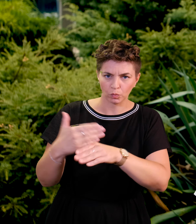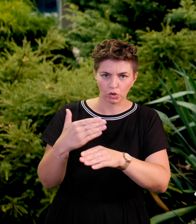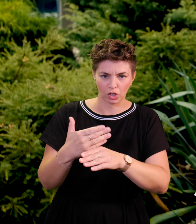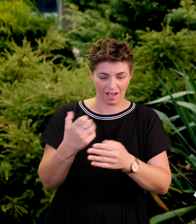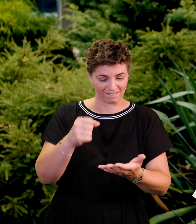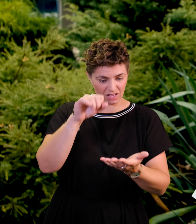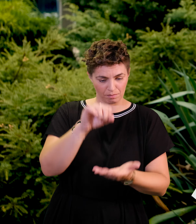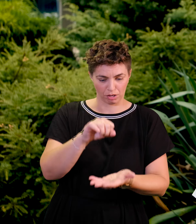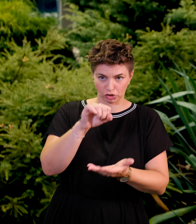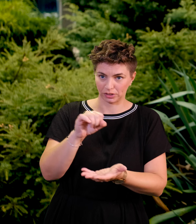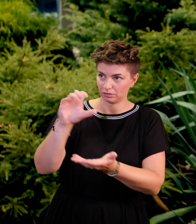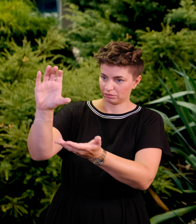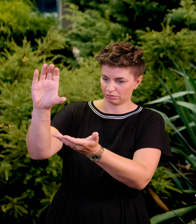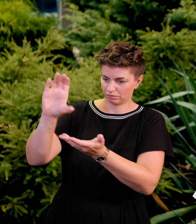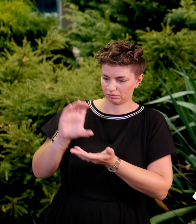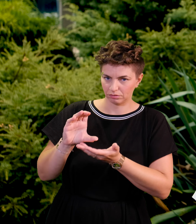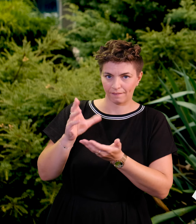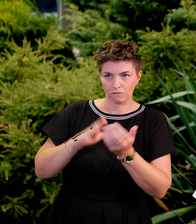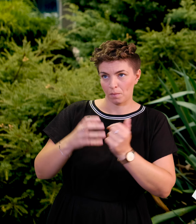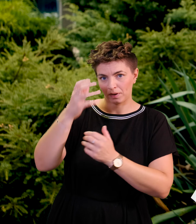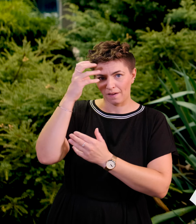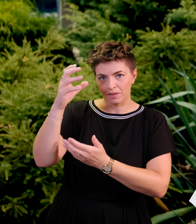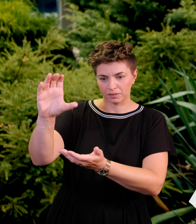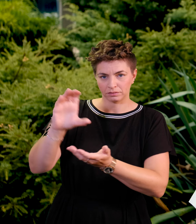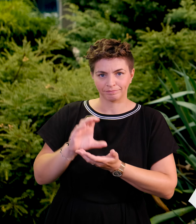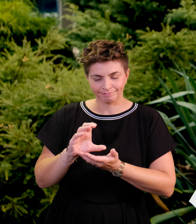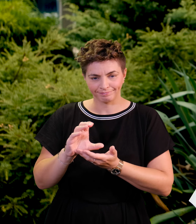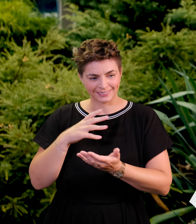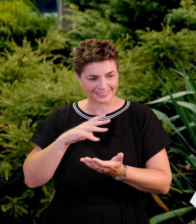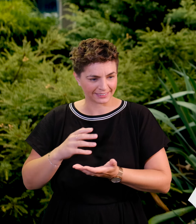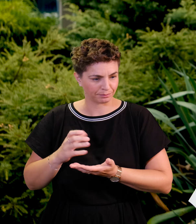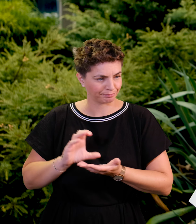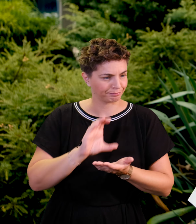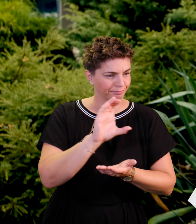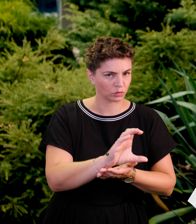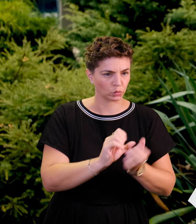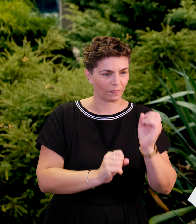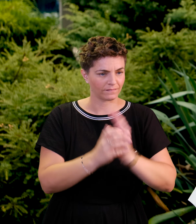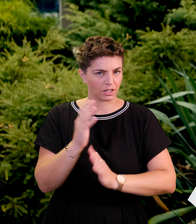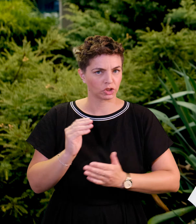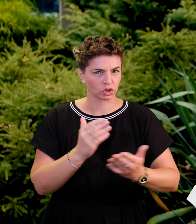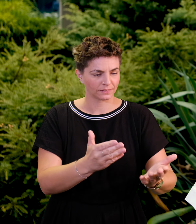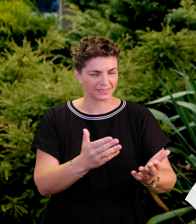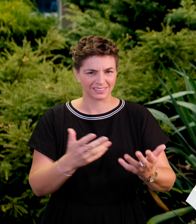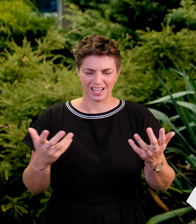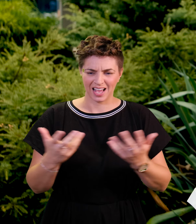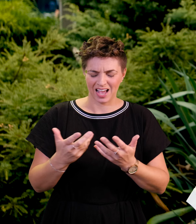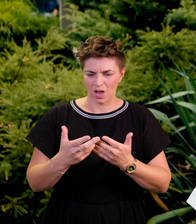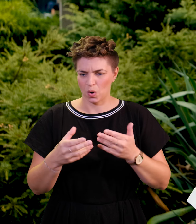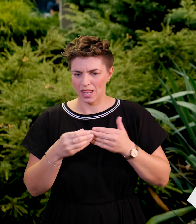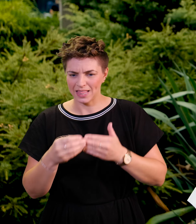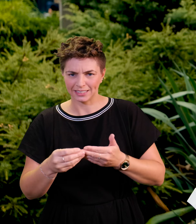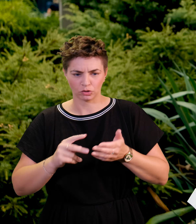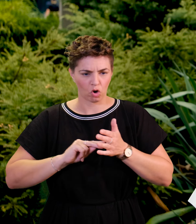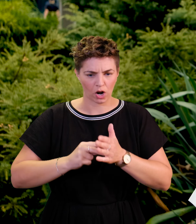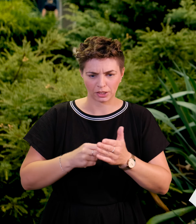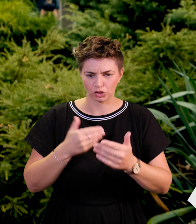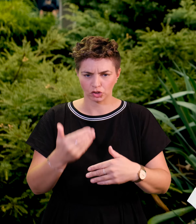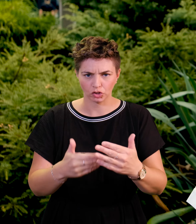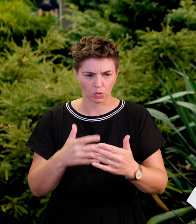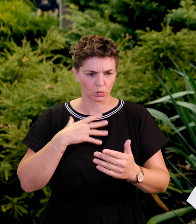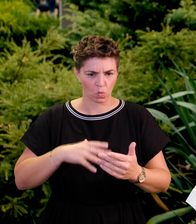based on the available budget that the fire authority is able to provide to the fire service and what I'm able to lead this organisation